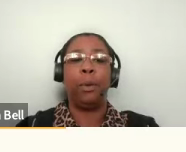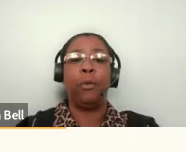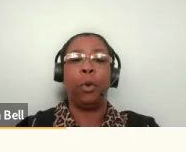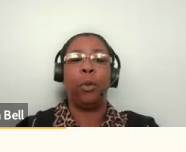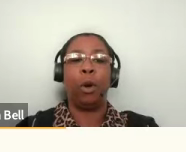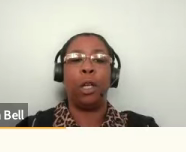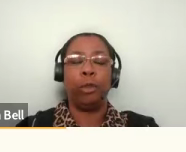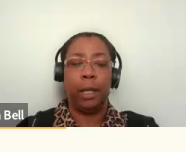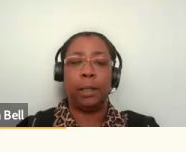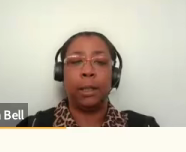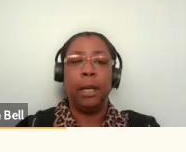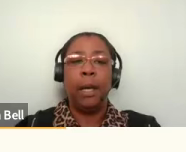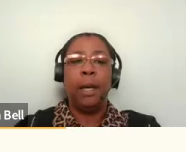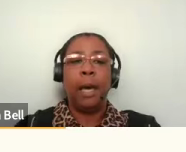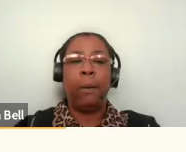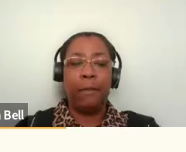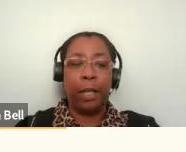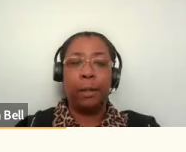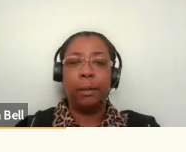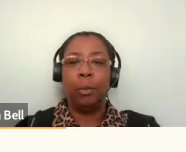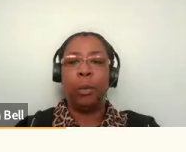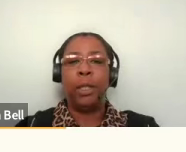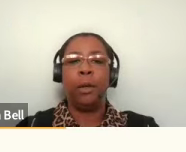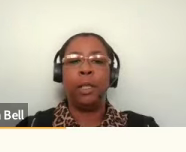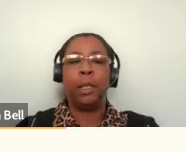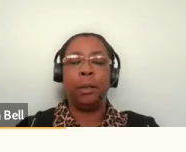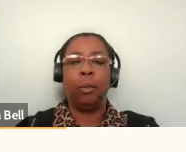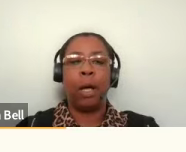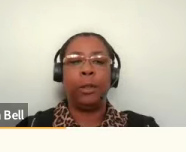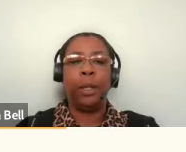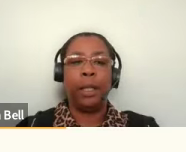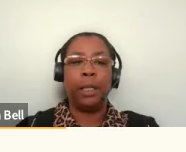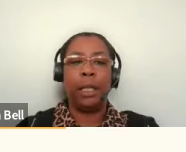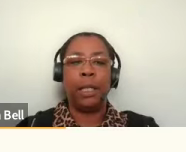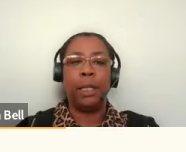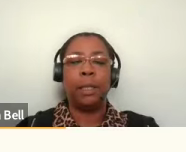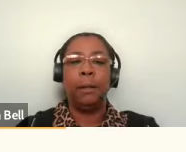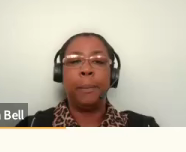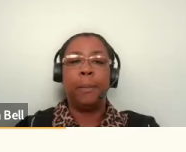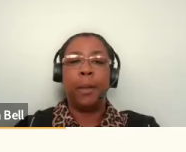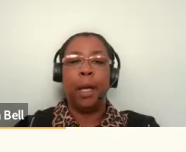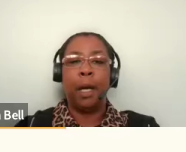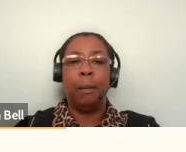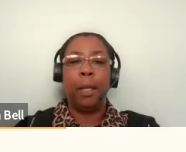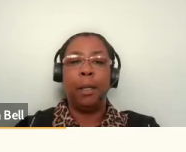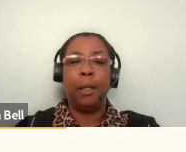for the people for the war on drugs. However, what we noticed while doing this is